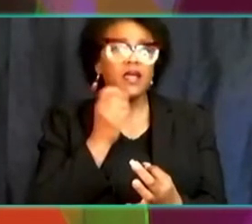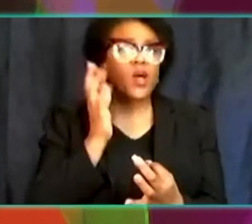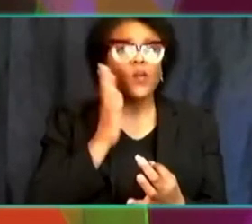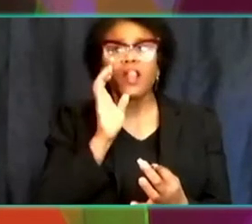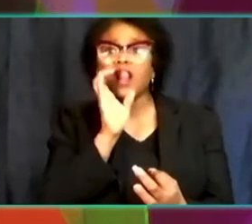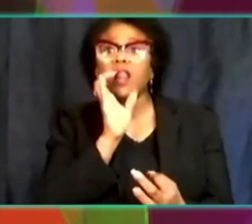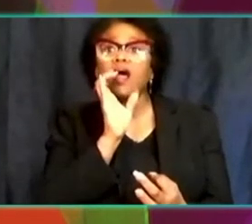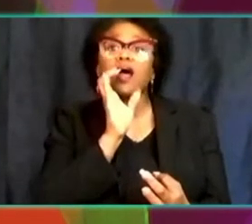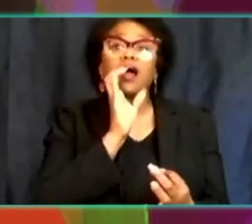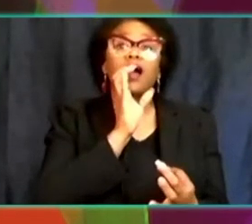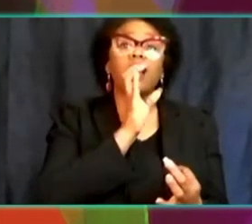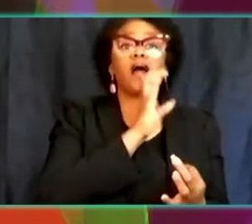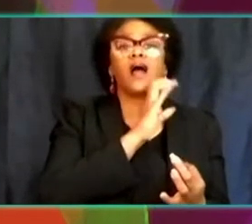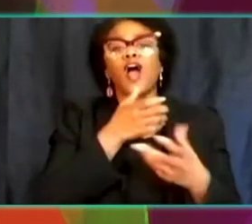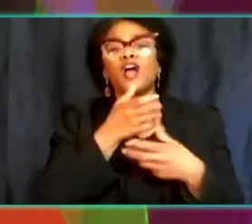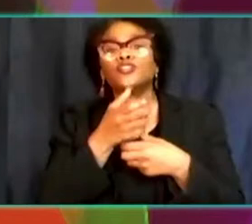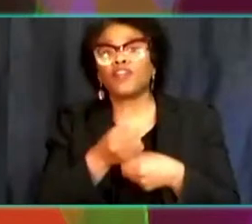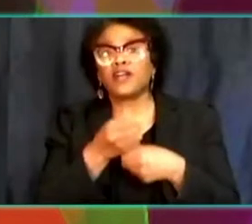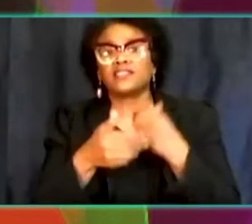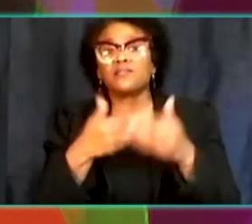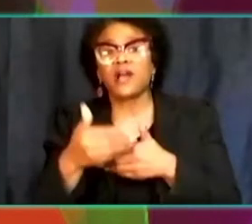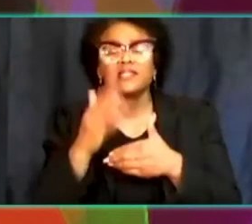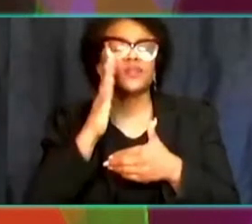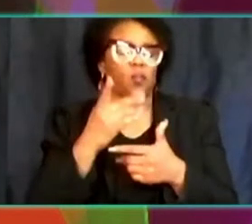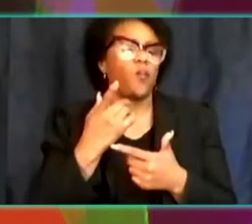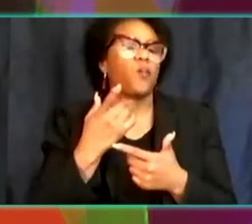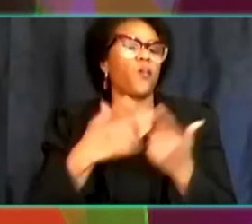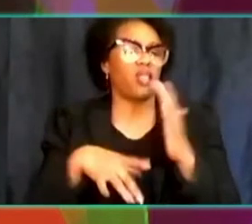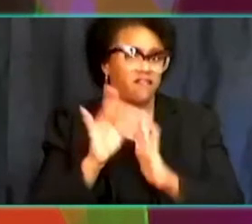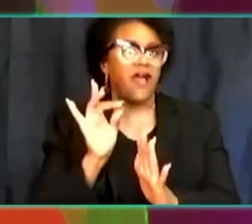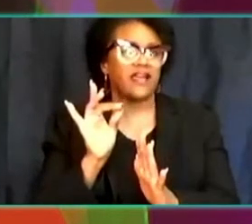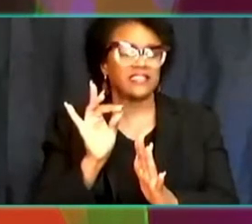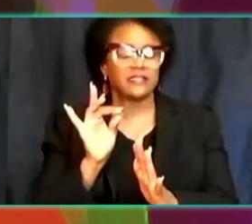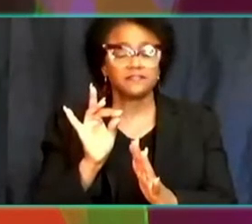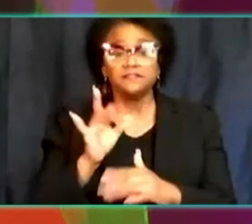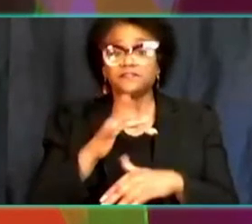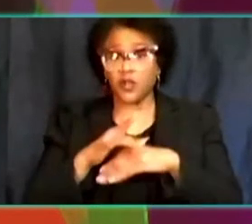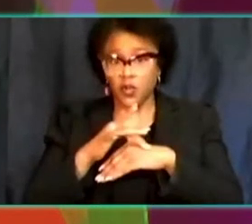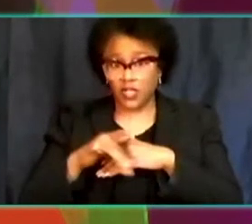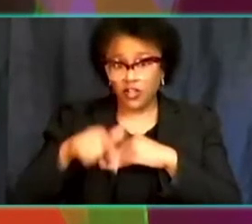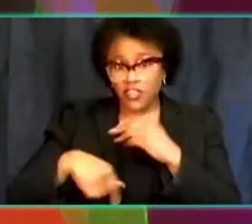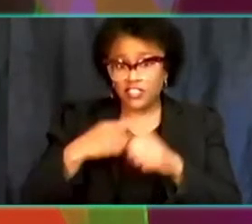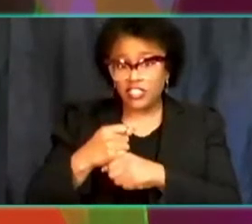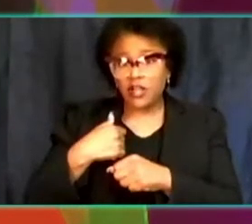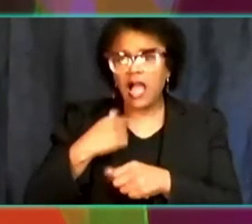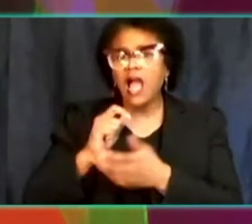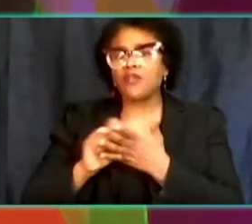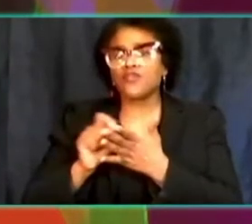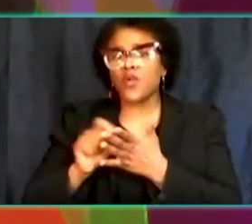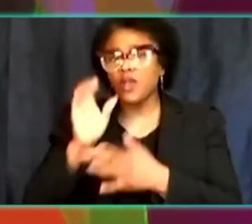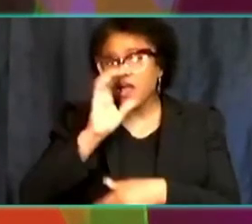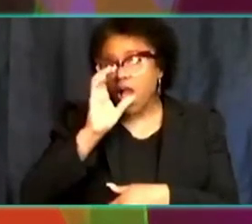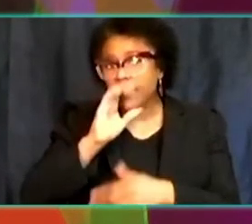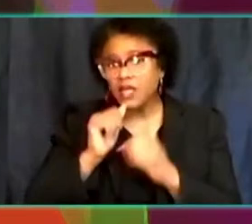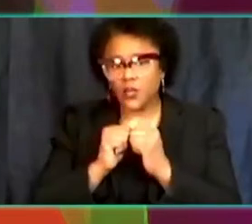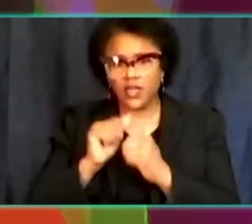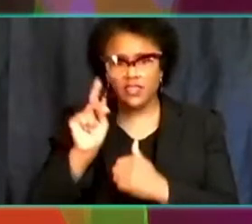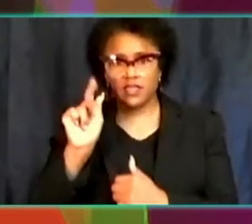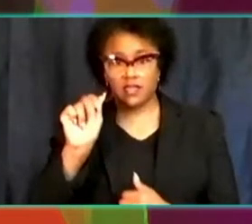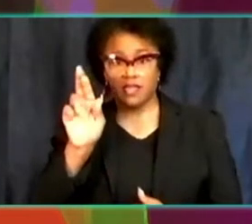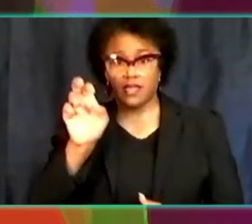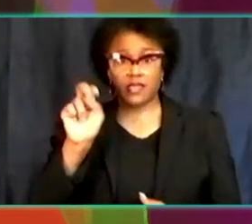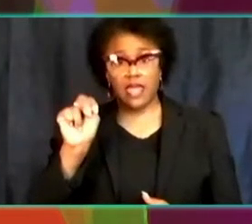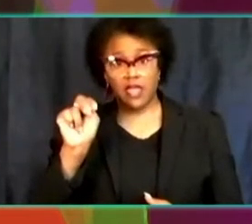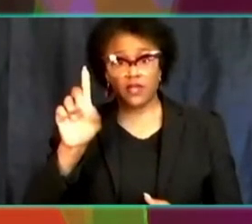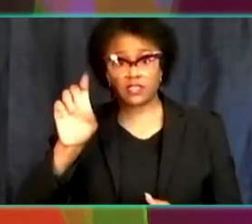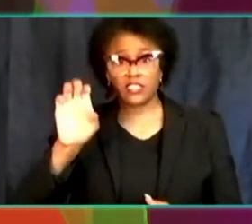you know, you trust the process. Earlier this year, I did a comic with Karen DeBo, who